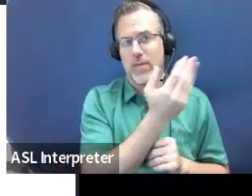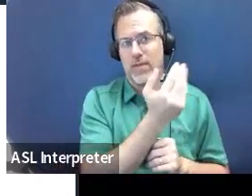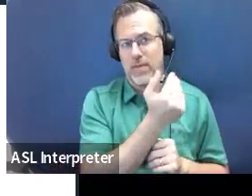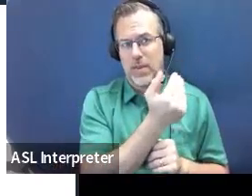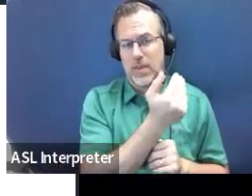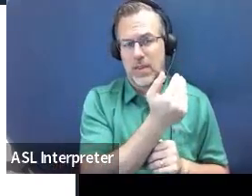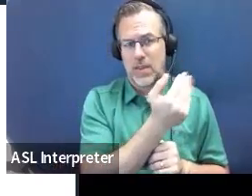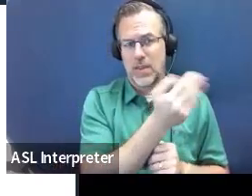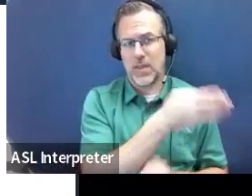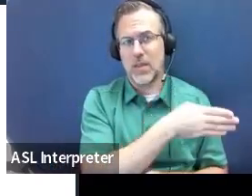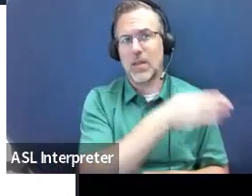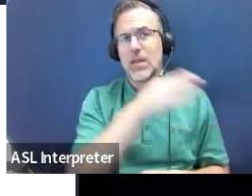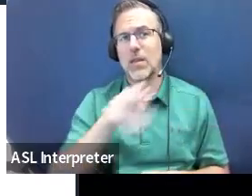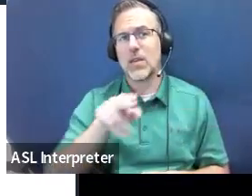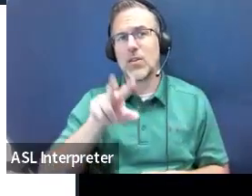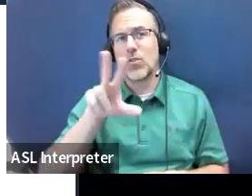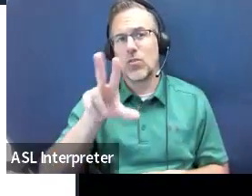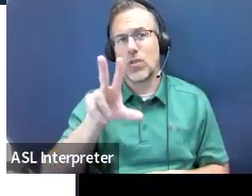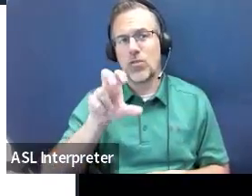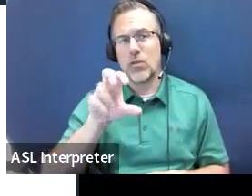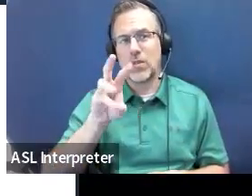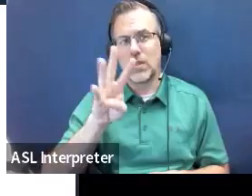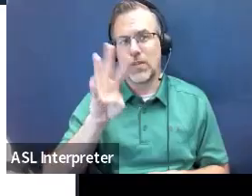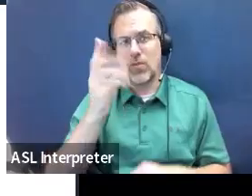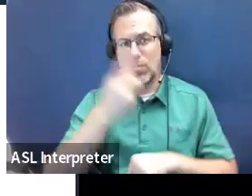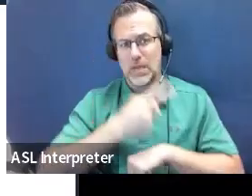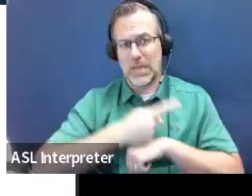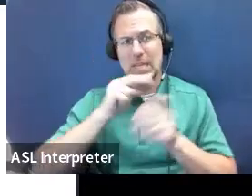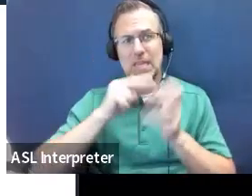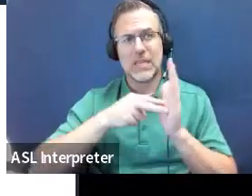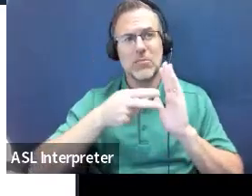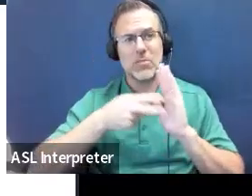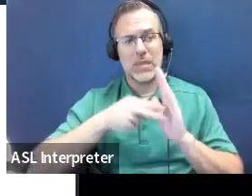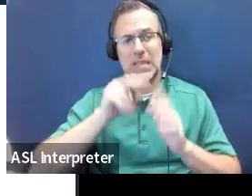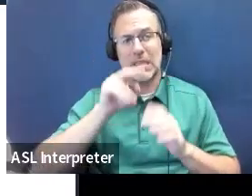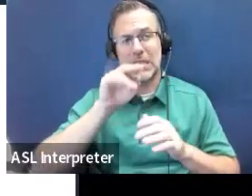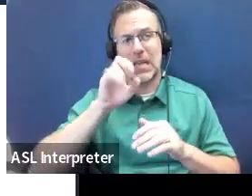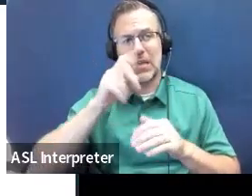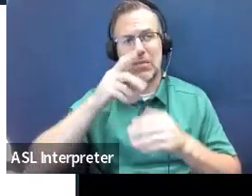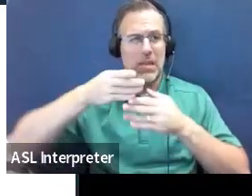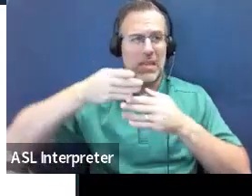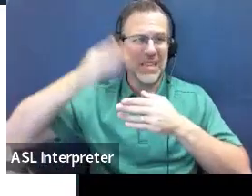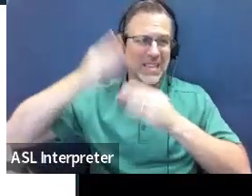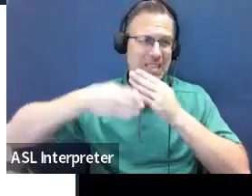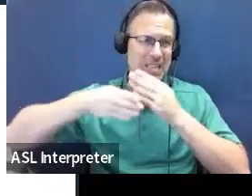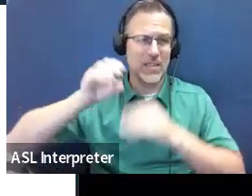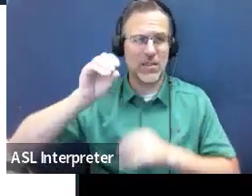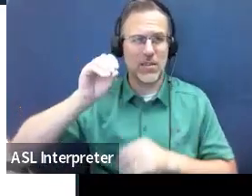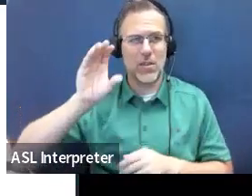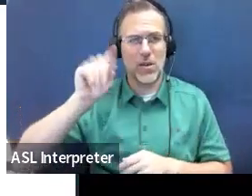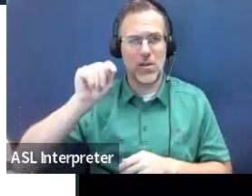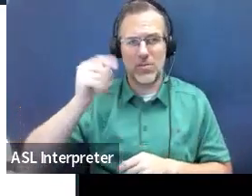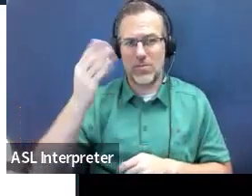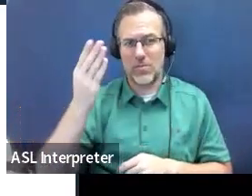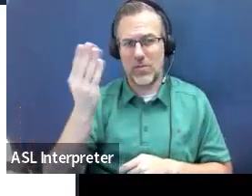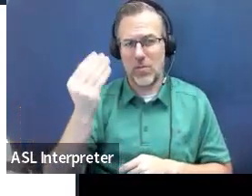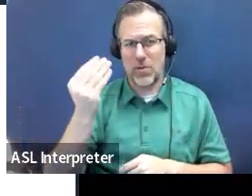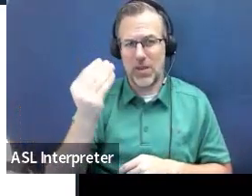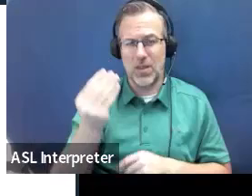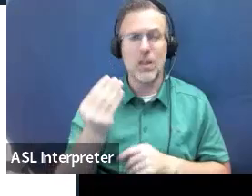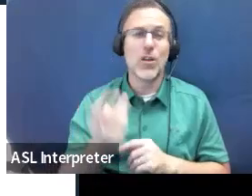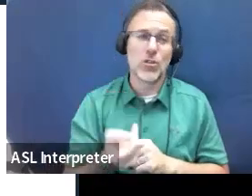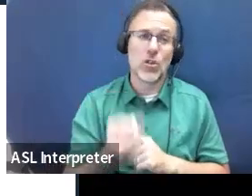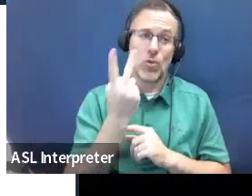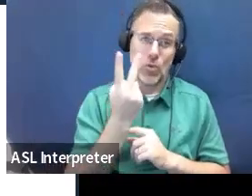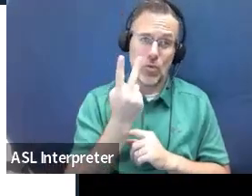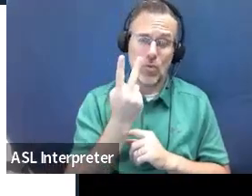364-day timeline. So it would end on the 14th. So there are two different timelines happening here. But for